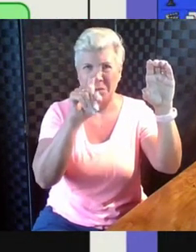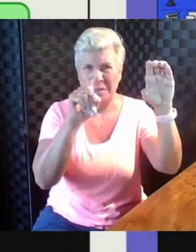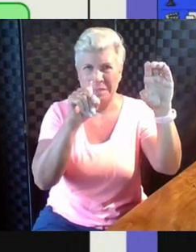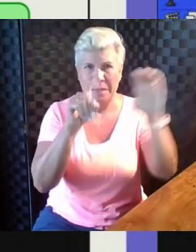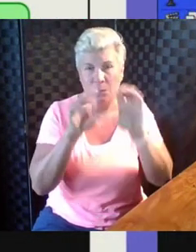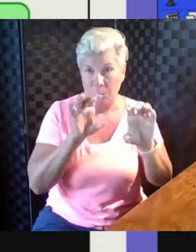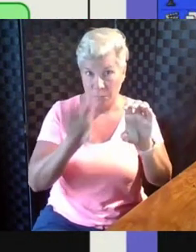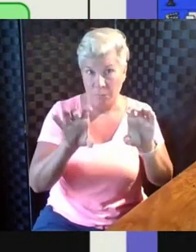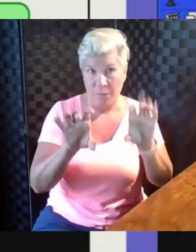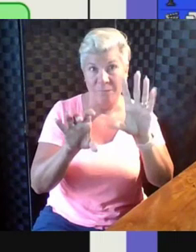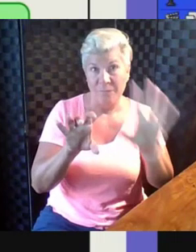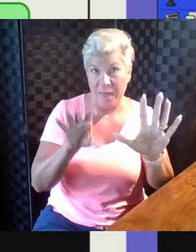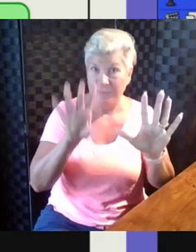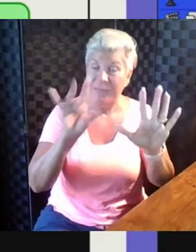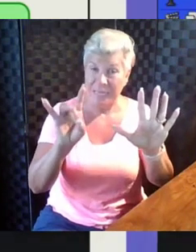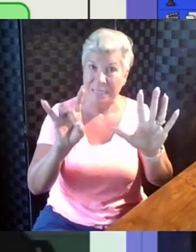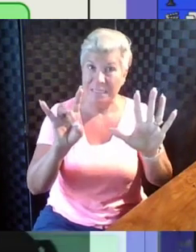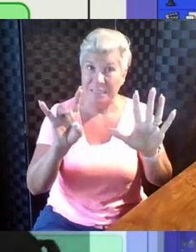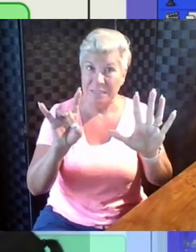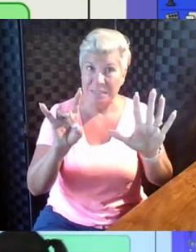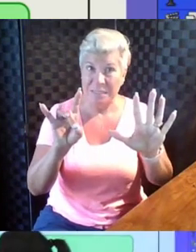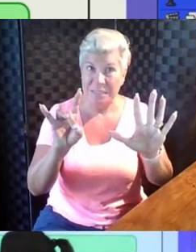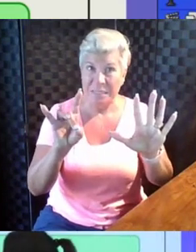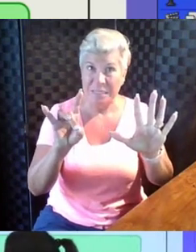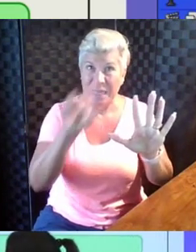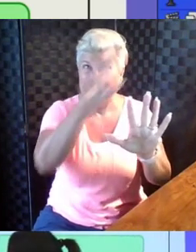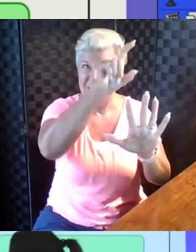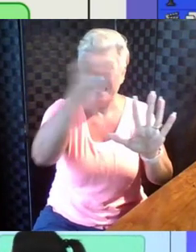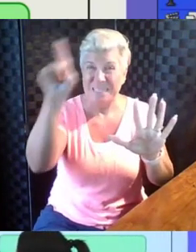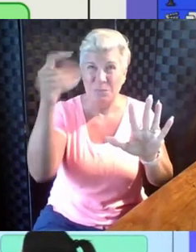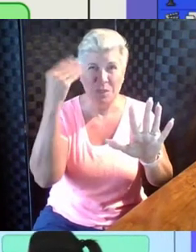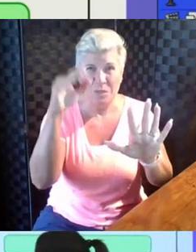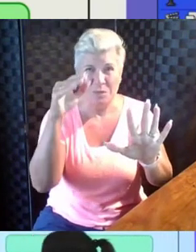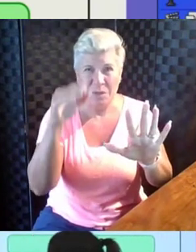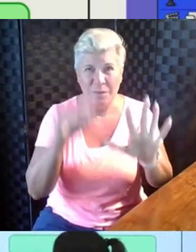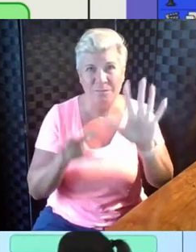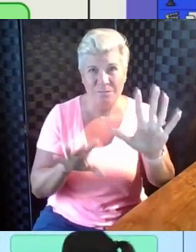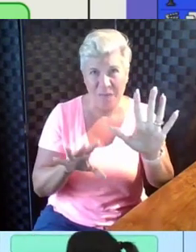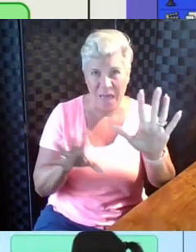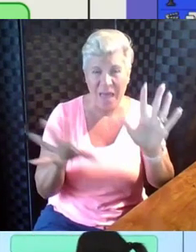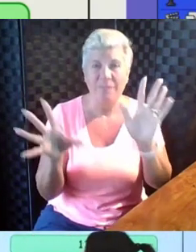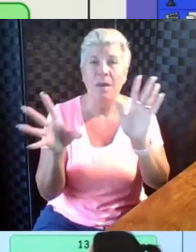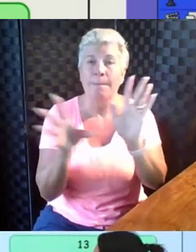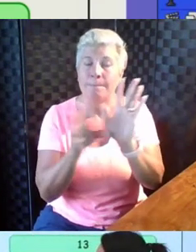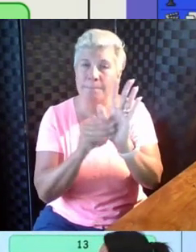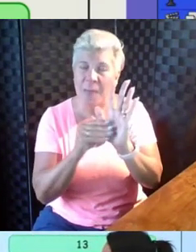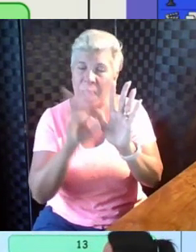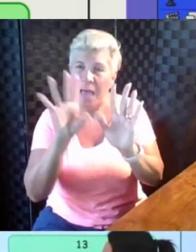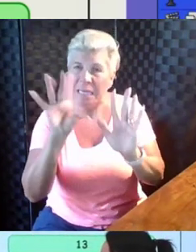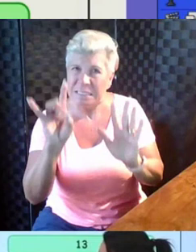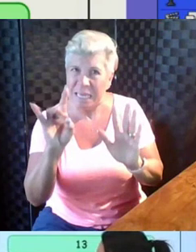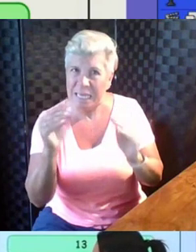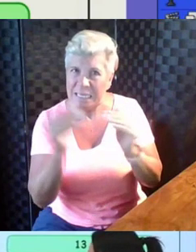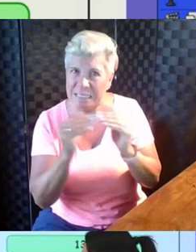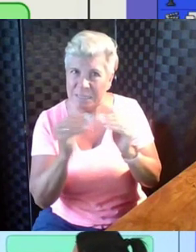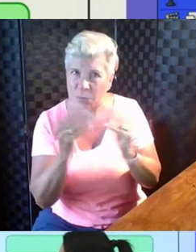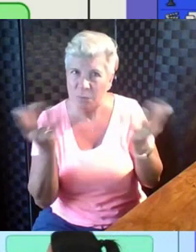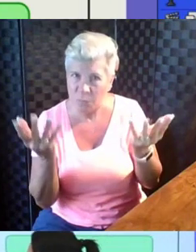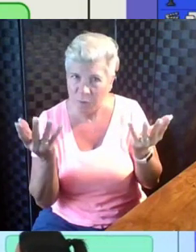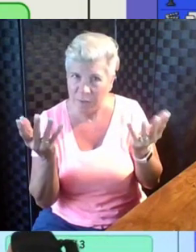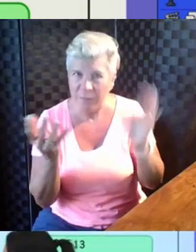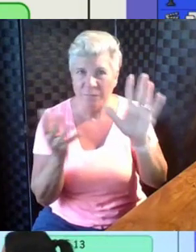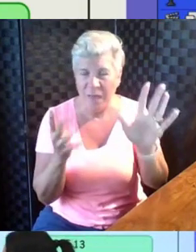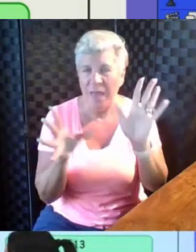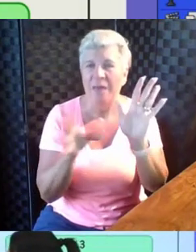2 parts. We had 5 and 8, and we were missing the whole. So what we did to find that answer was we added